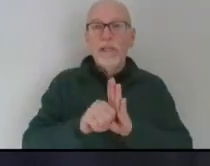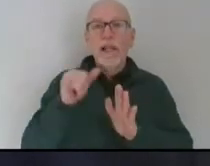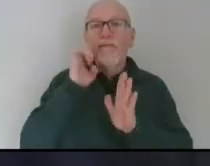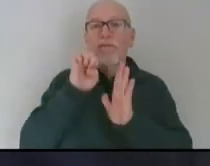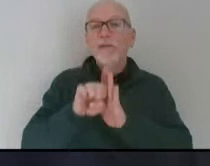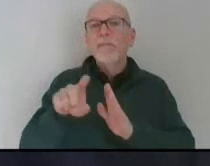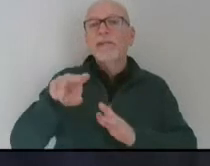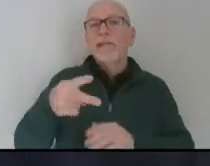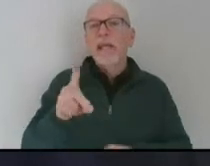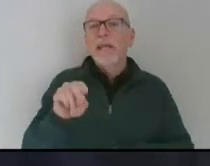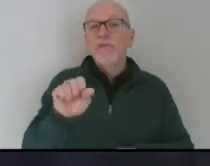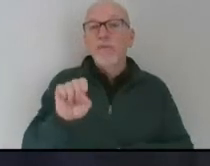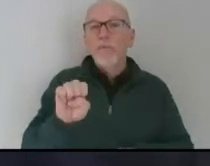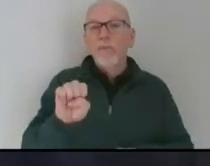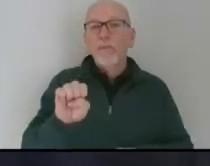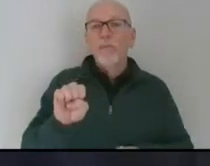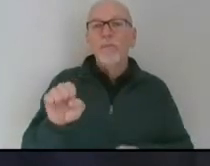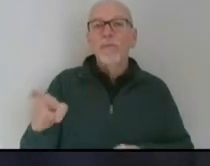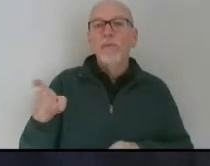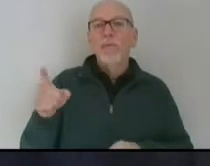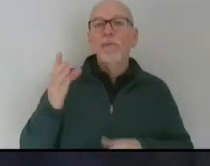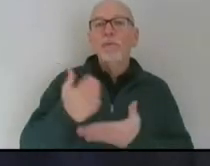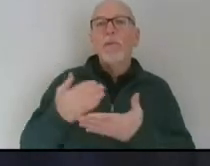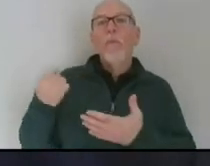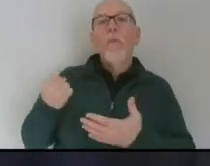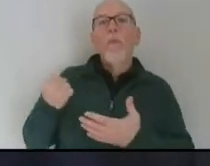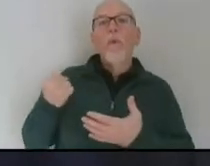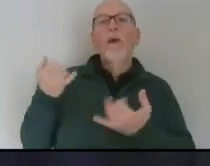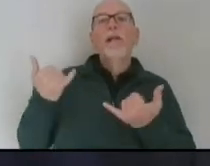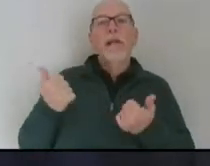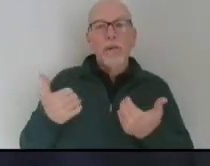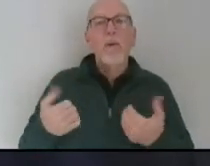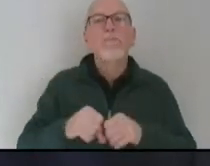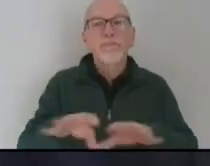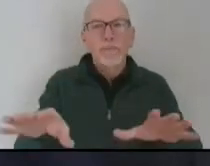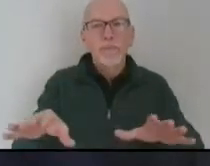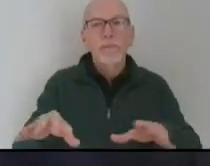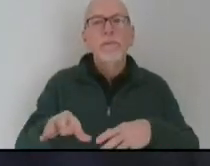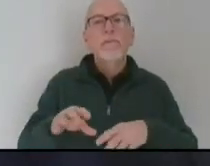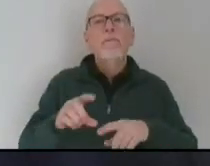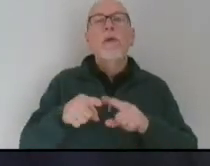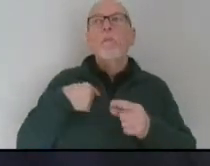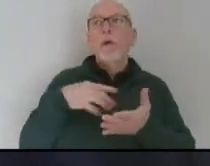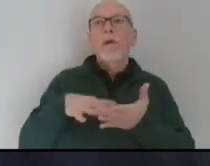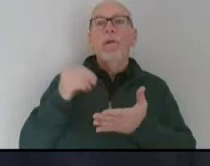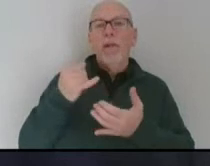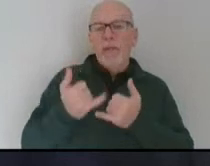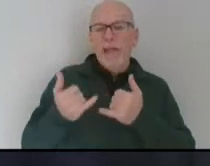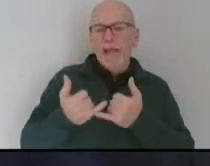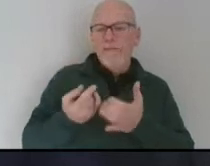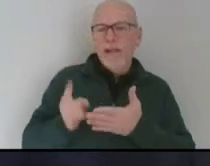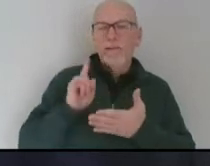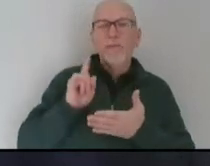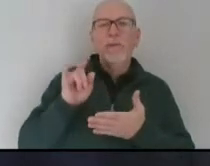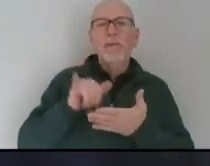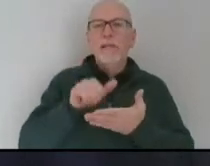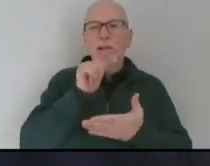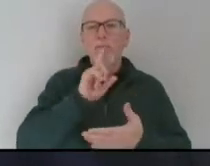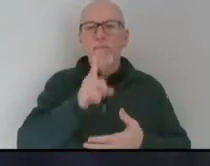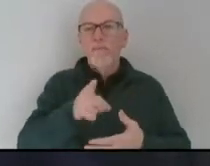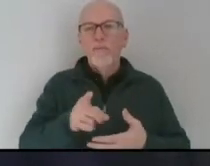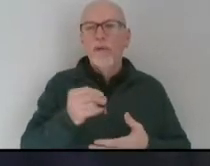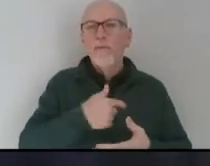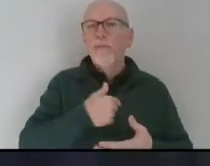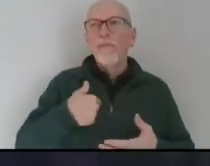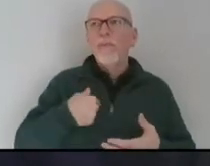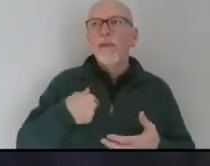second doses that had been held back that they could then push forward, only to find out at the end of last week that that was not the case and that we had